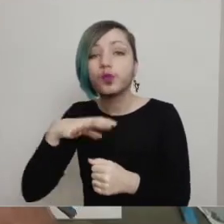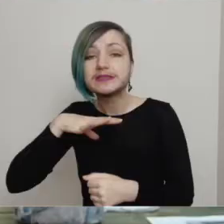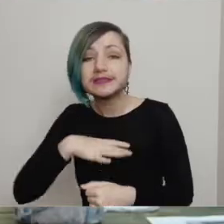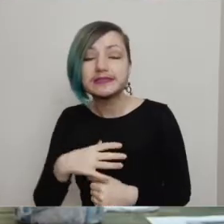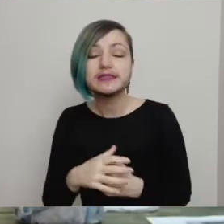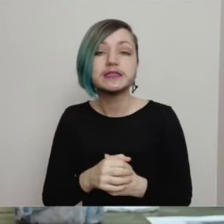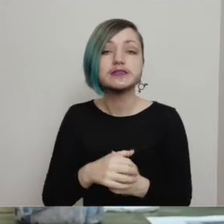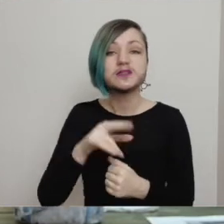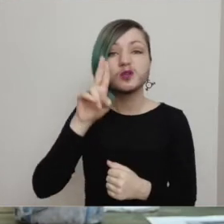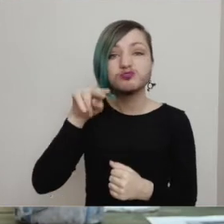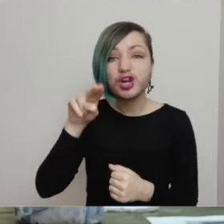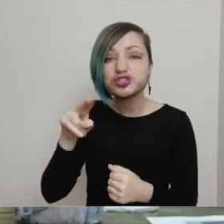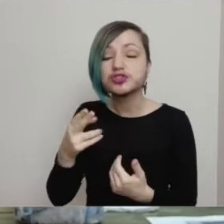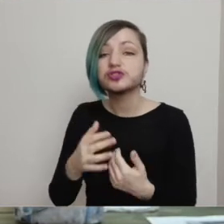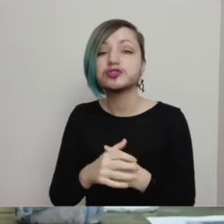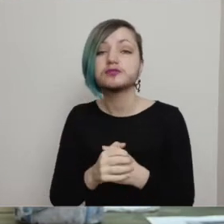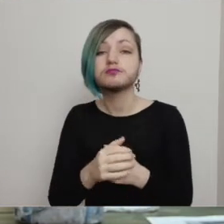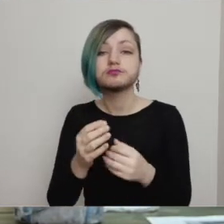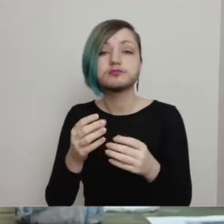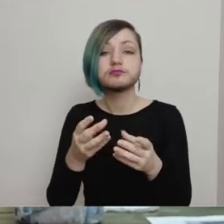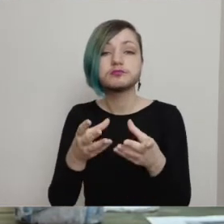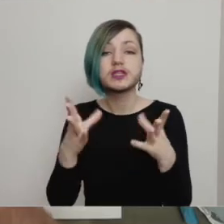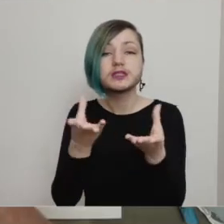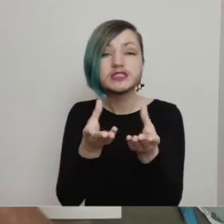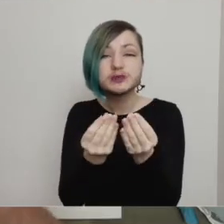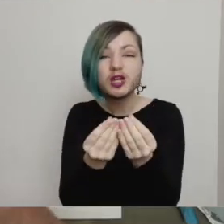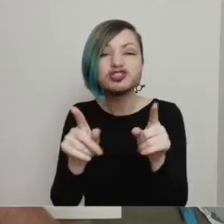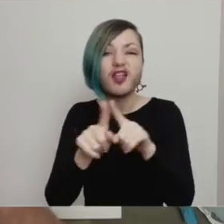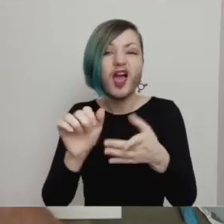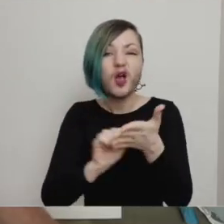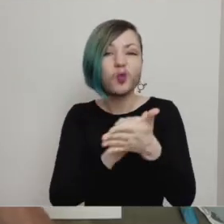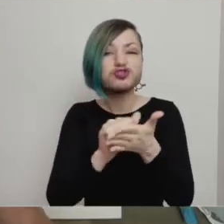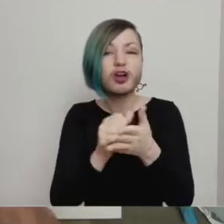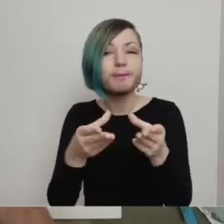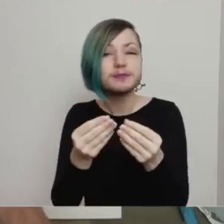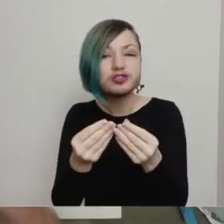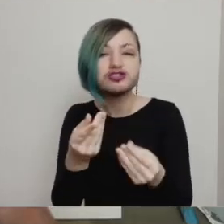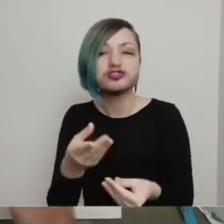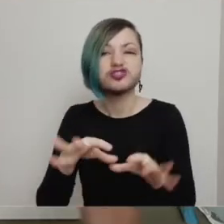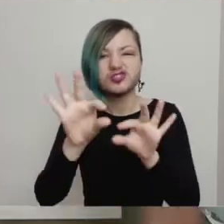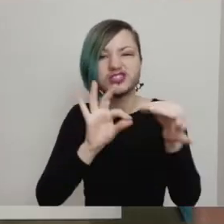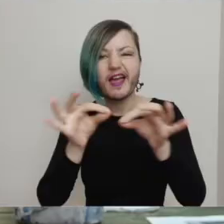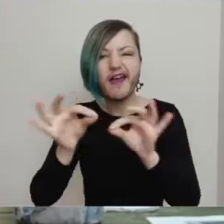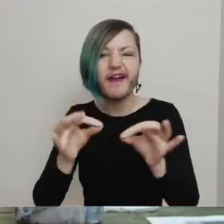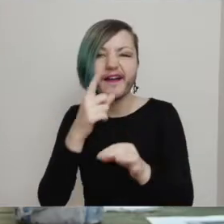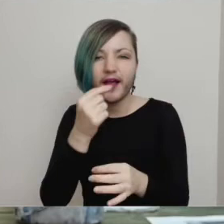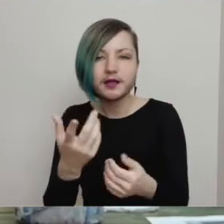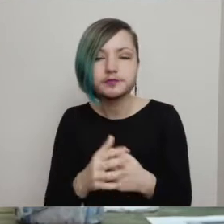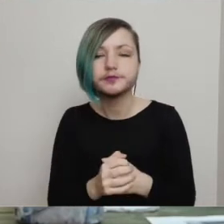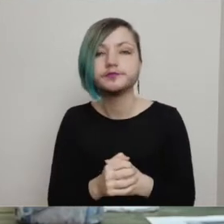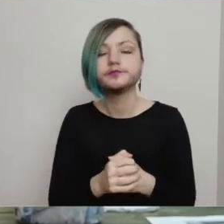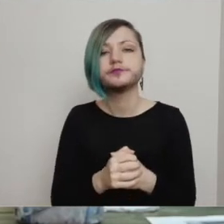brushes, a bit of sponge, you know, just a bit like you use to wash up dishes, just ripped off,